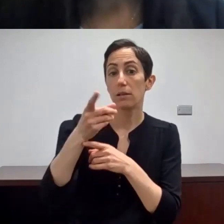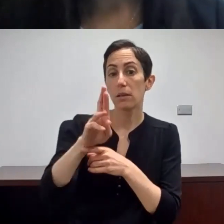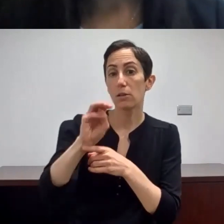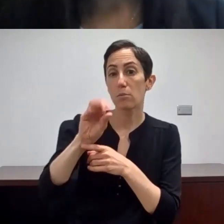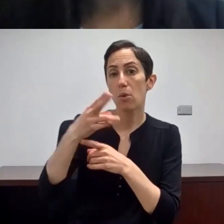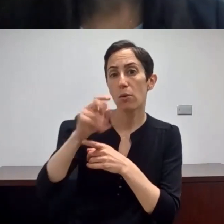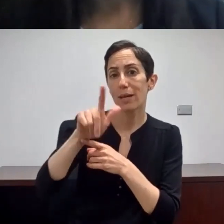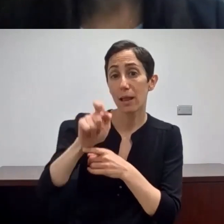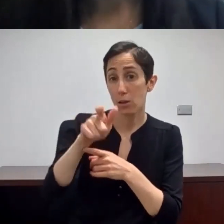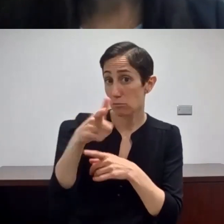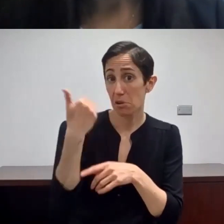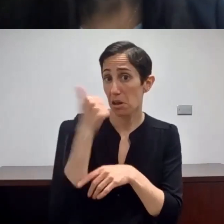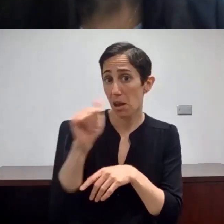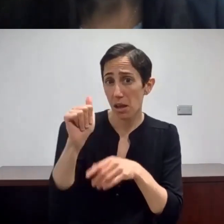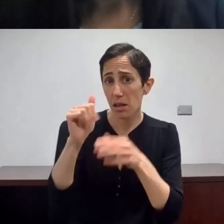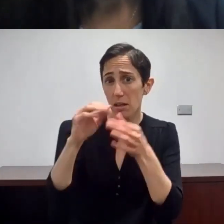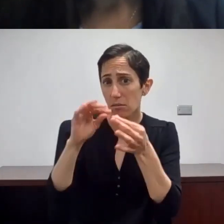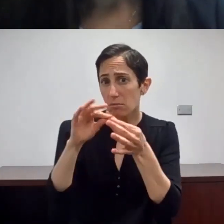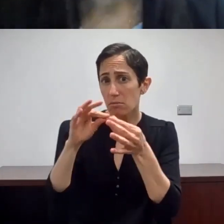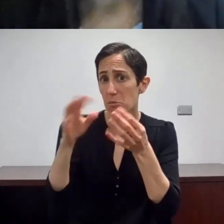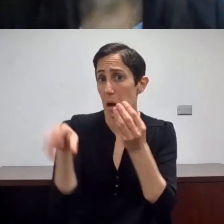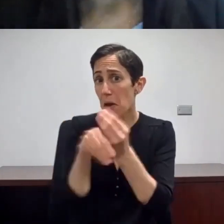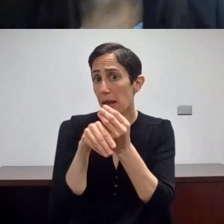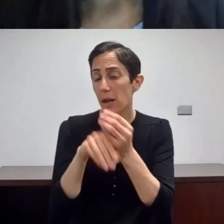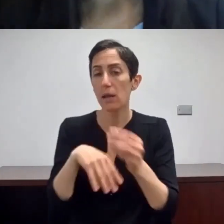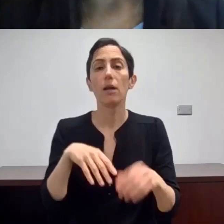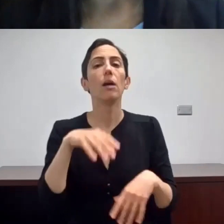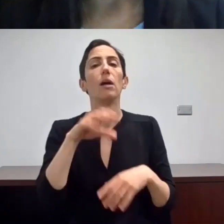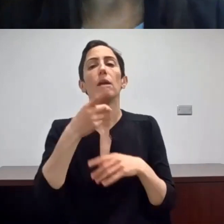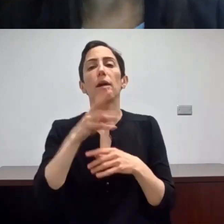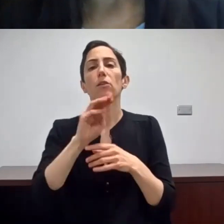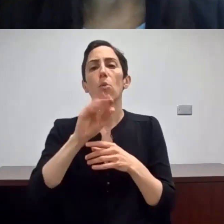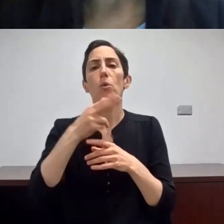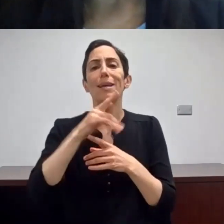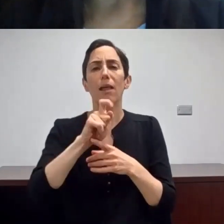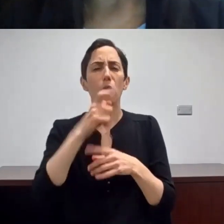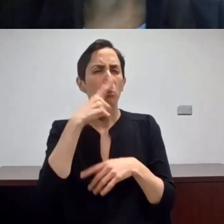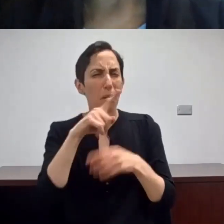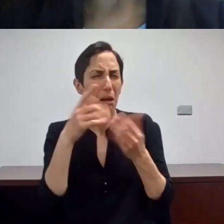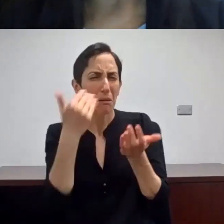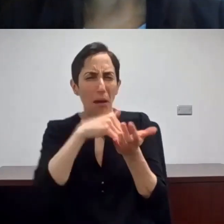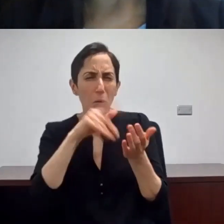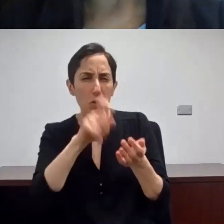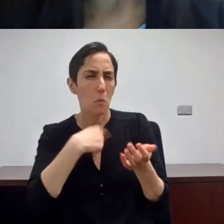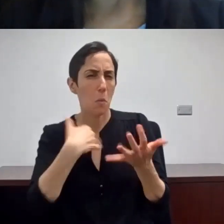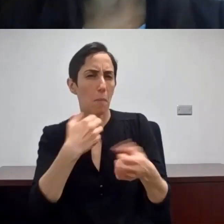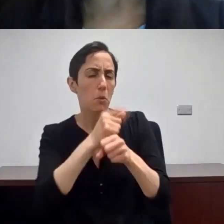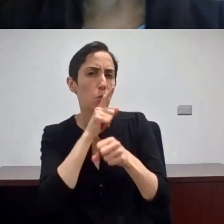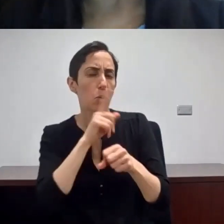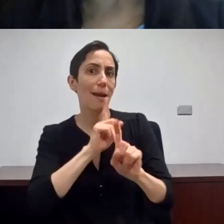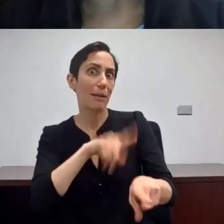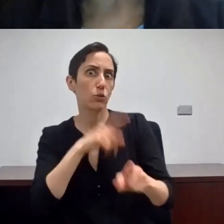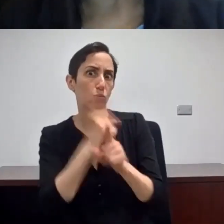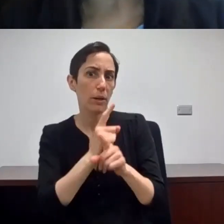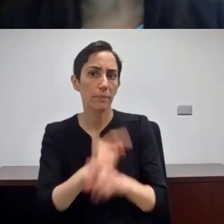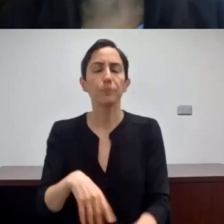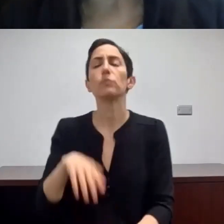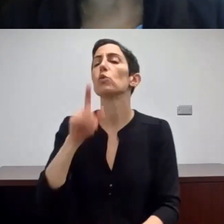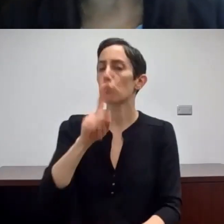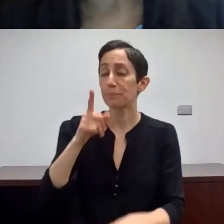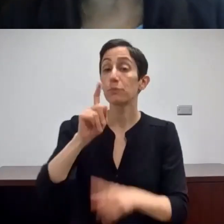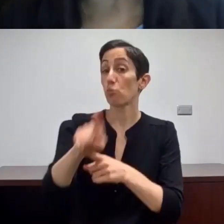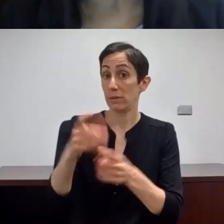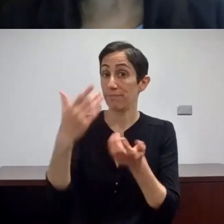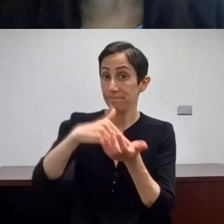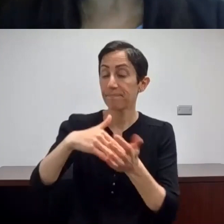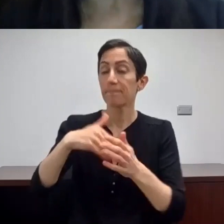Can you repeat the question, Candice? I just want to make sure I'm answering it correctly. Yes, the question was that in the slides, there was